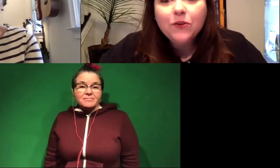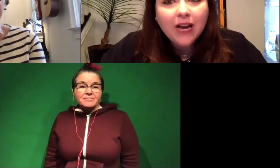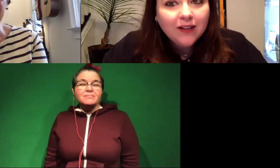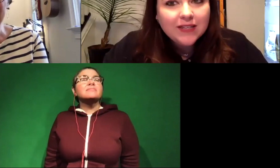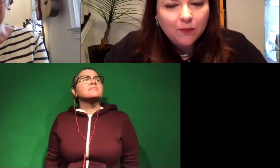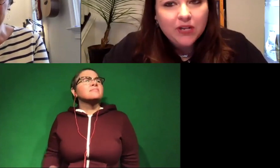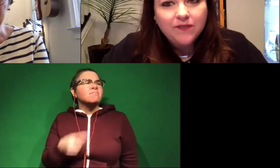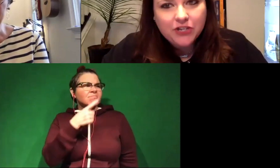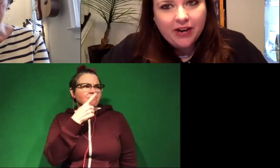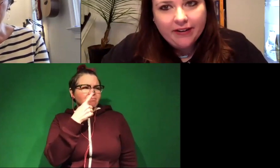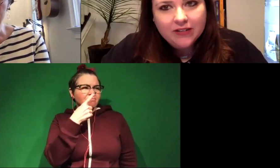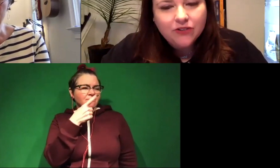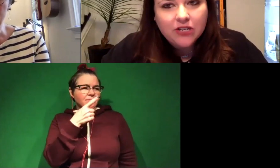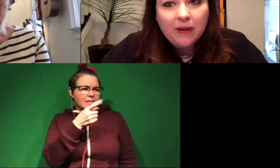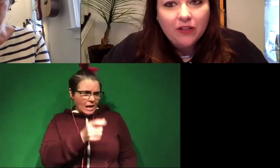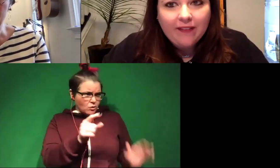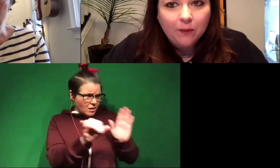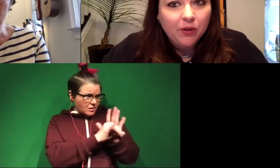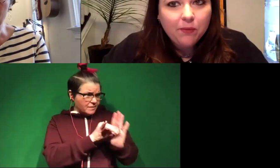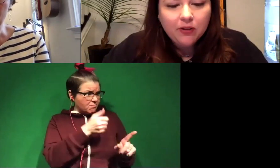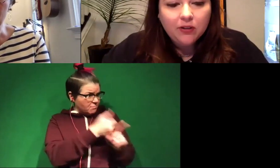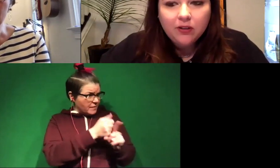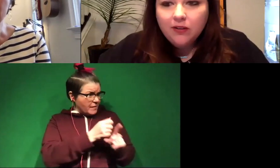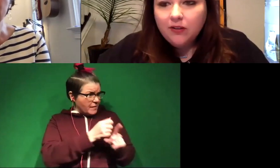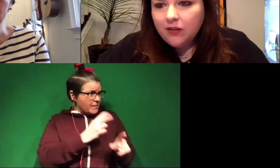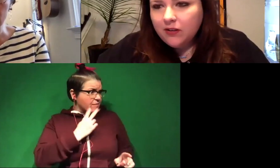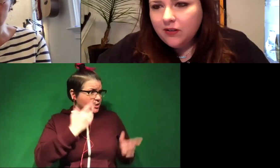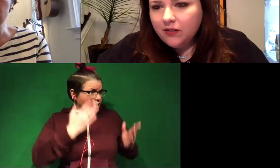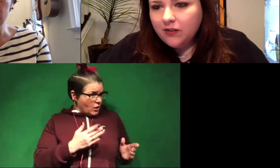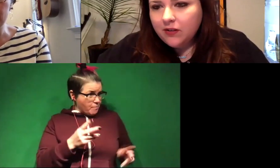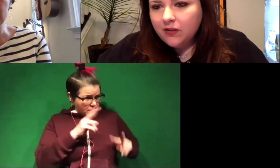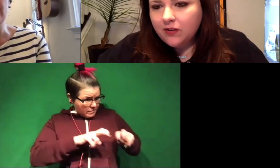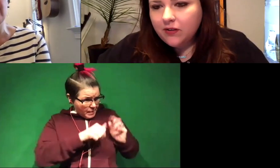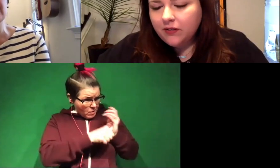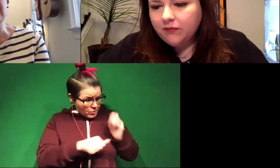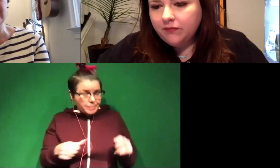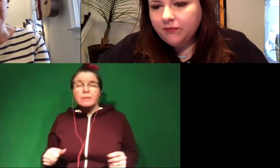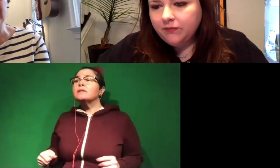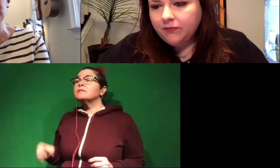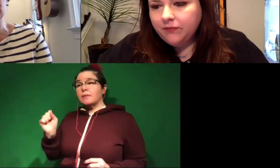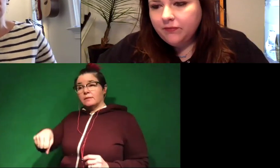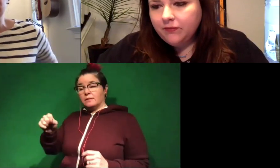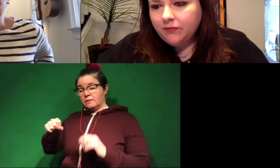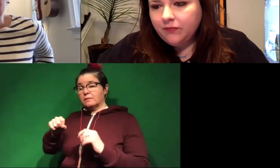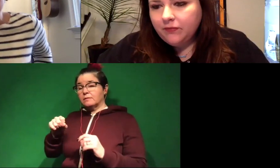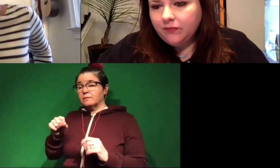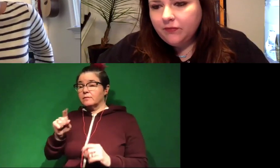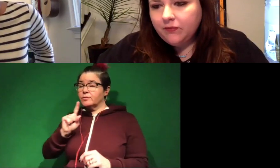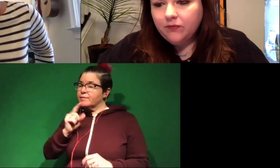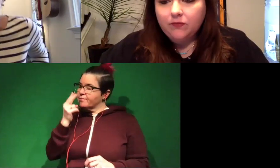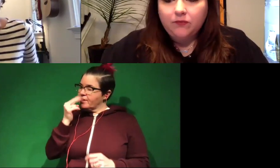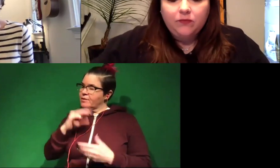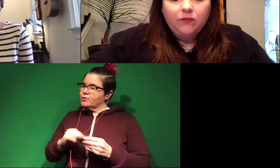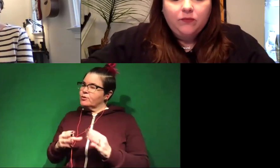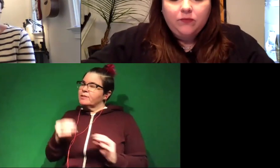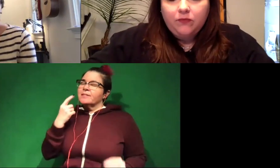Can you tell that someone is a vegetarian just by looking at their poop? By looking at their poop bacteria, yes. And actually, it's a really funny story we